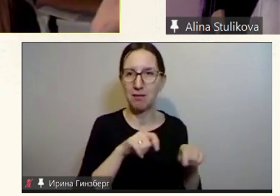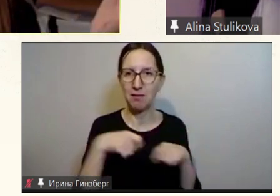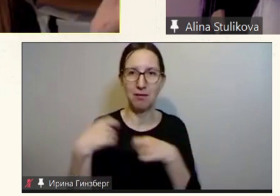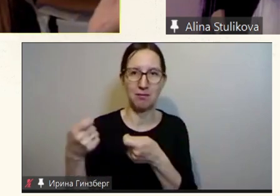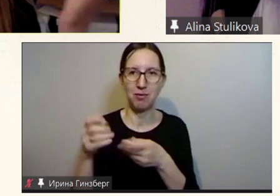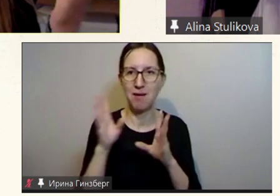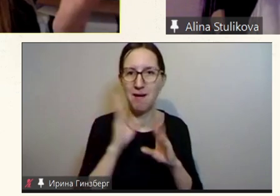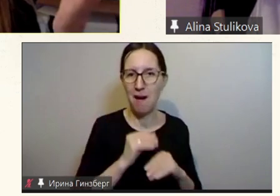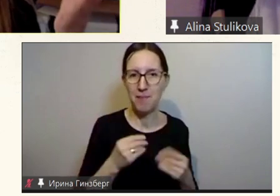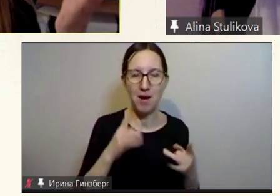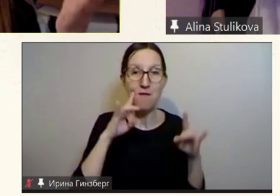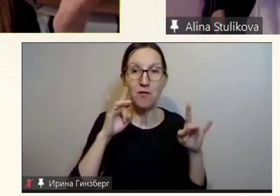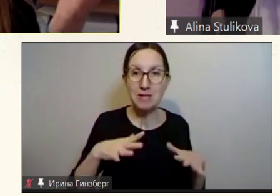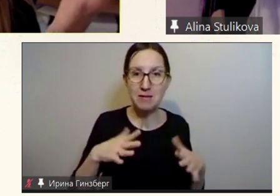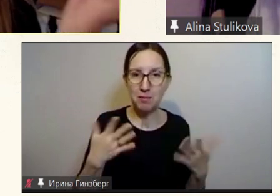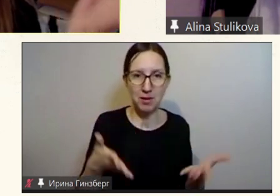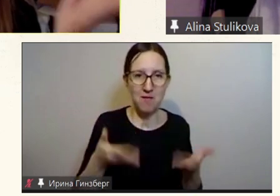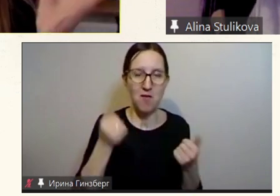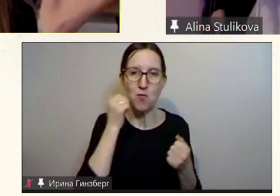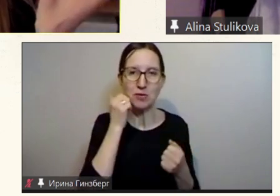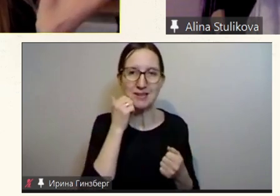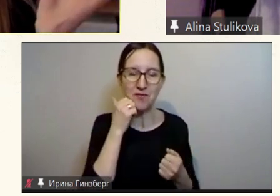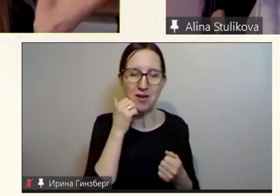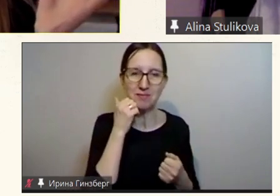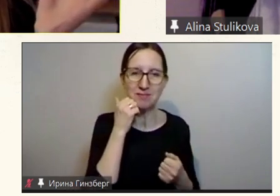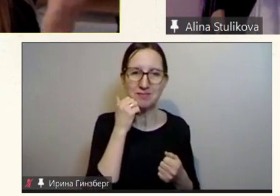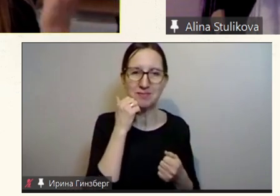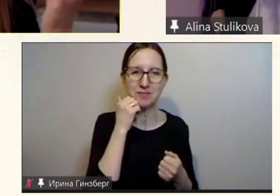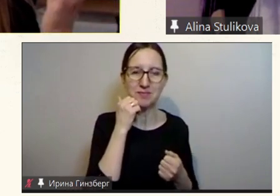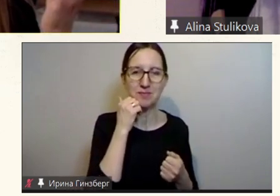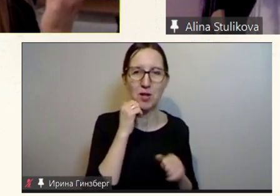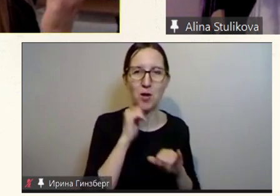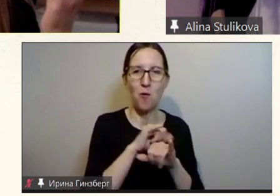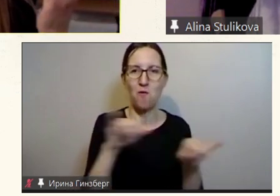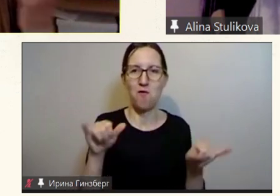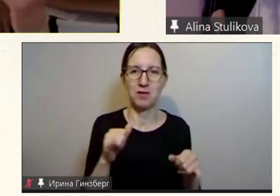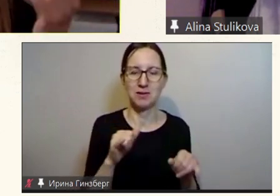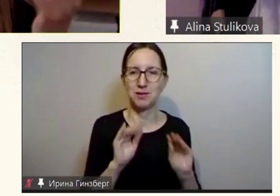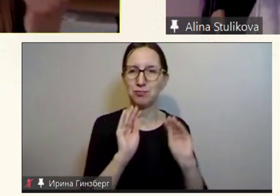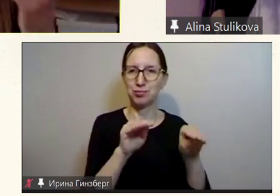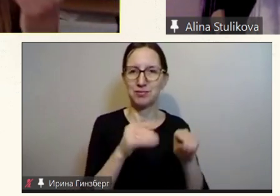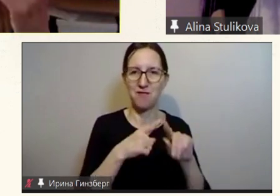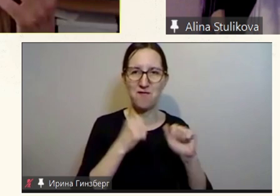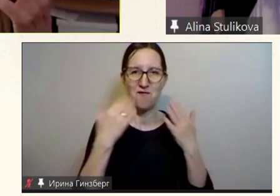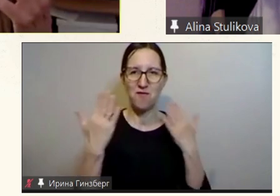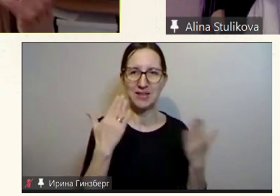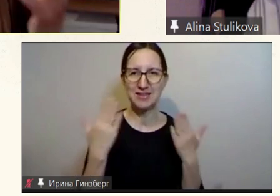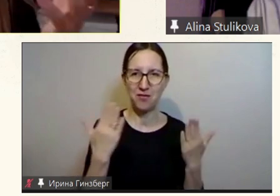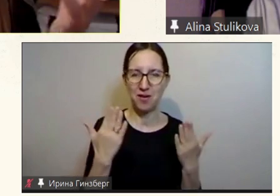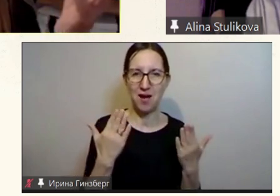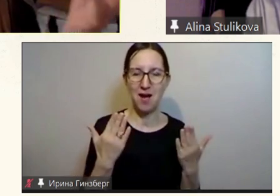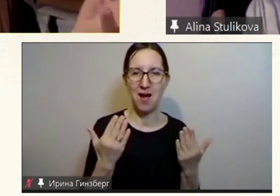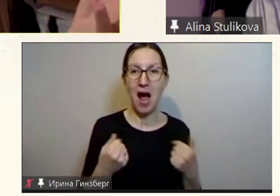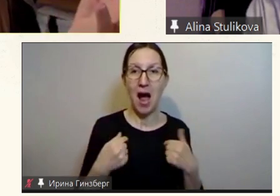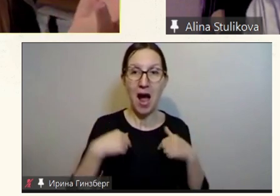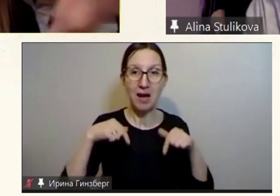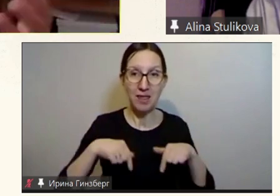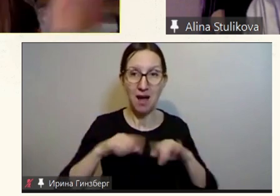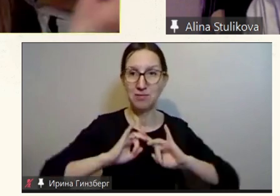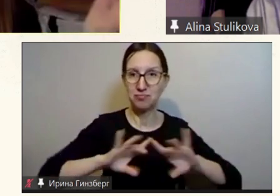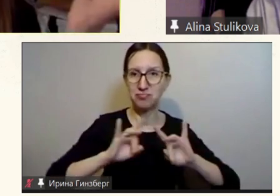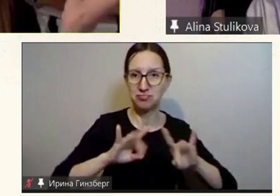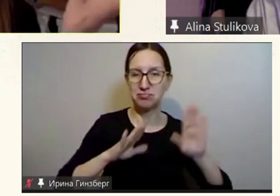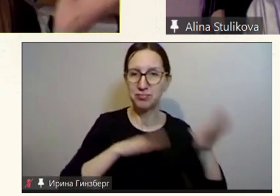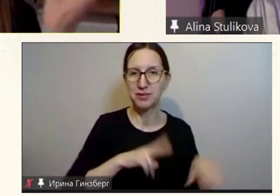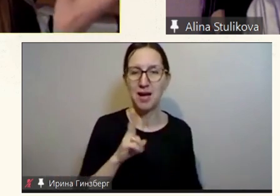in Moscow, you have this exhibition, and in California, I'm speaking with you and you are in Moscow